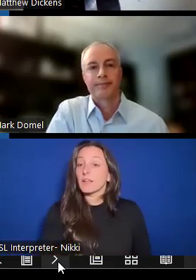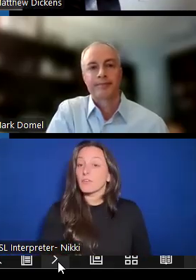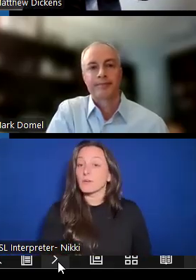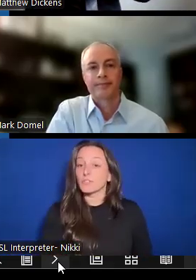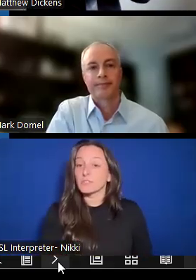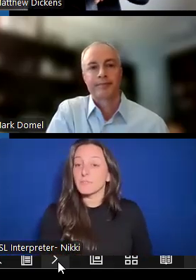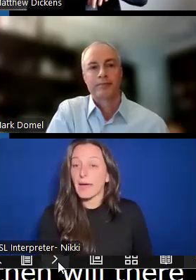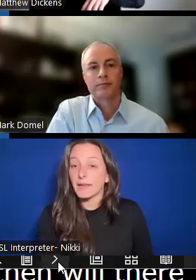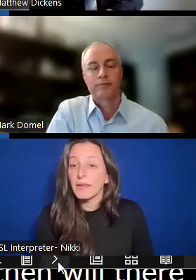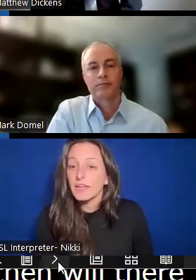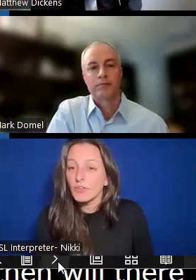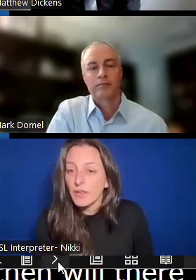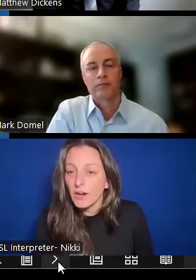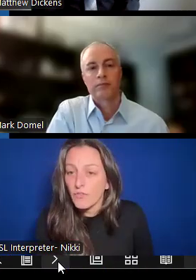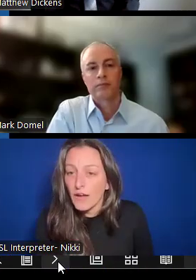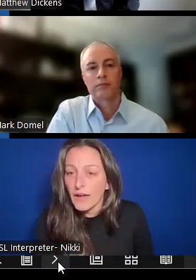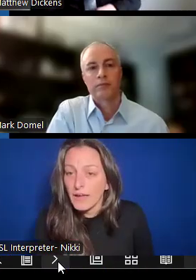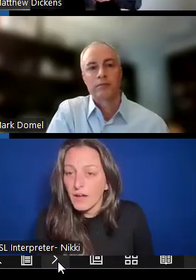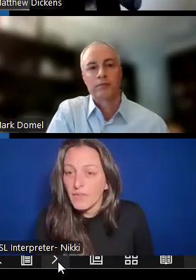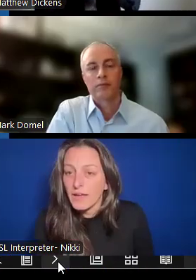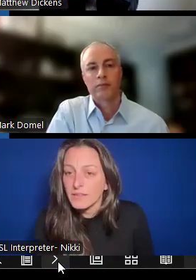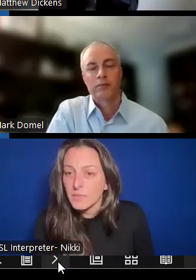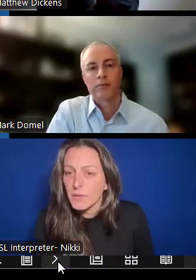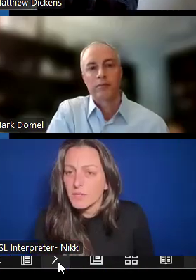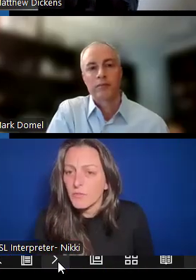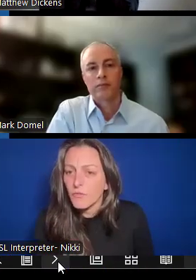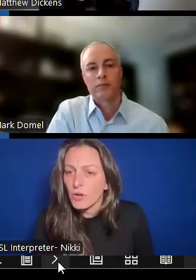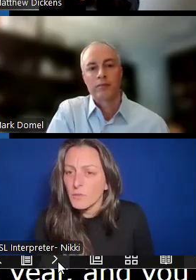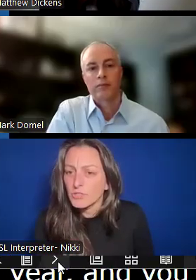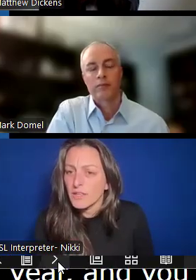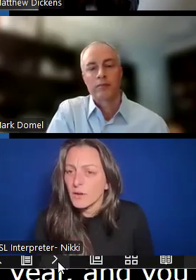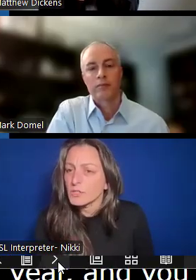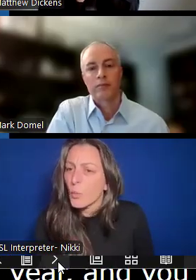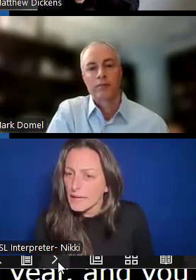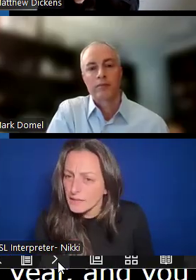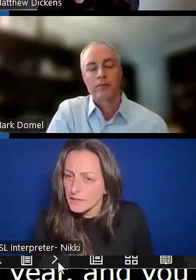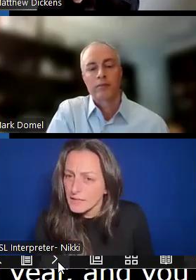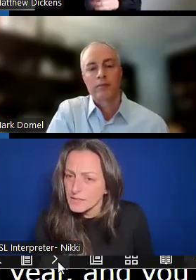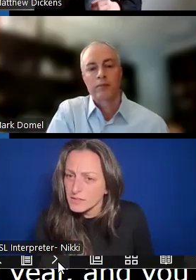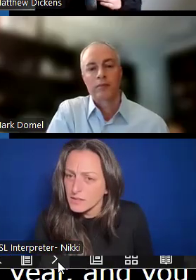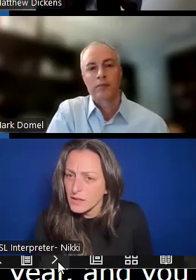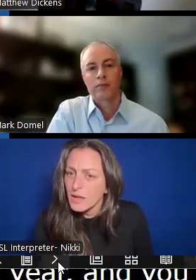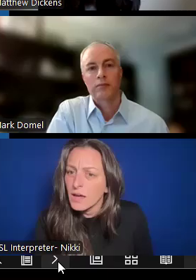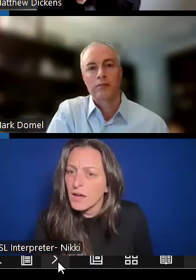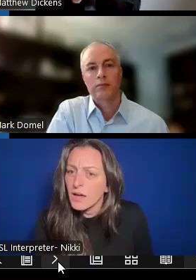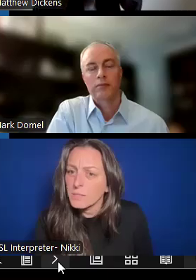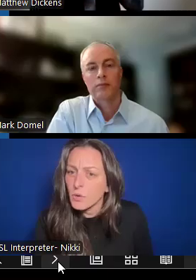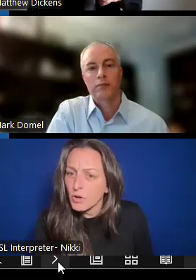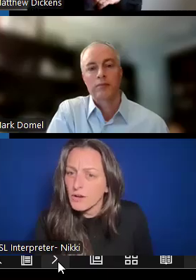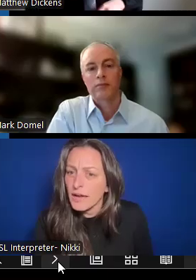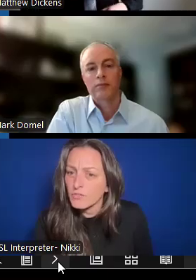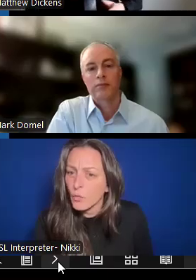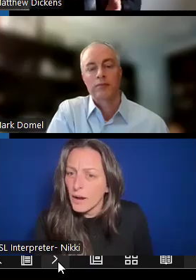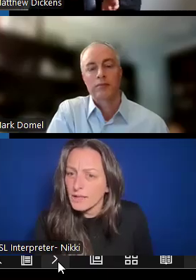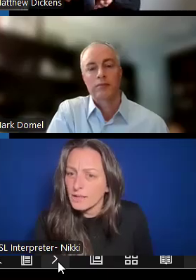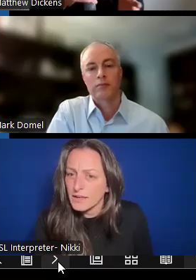I've got another question. This is Matt. Can you clarify on that simply because before you mentioned that there was a waiting list? So I'm